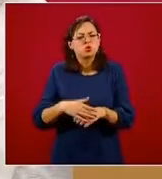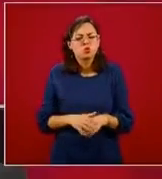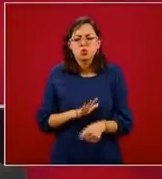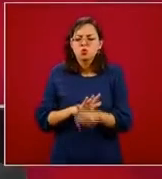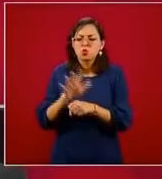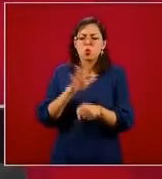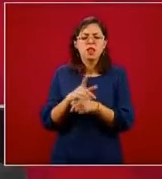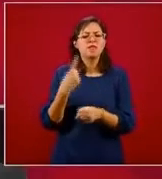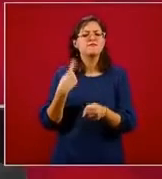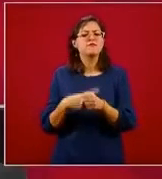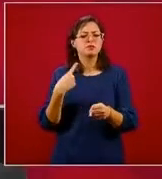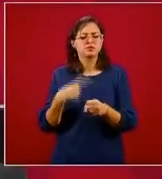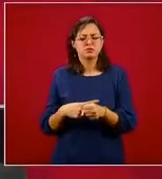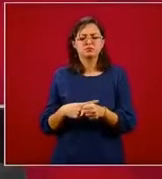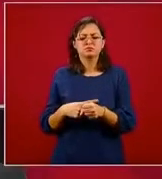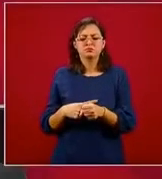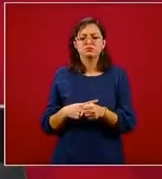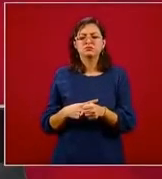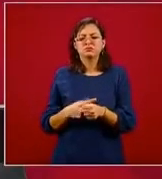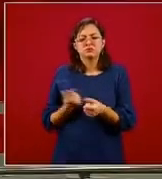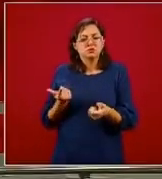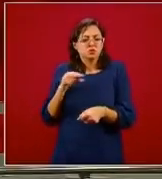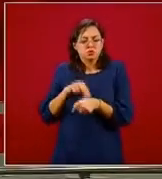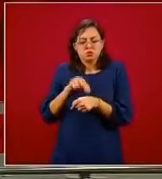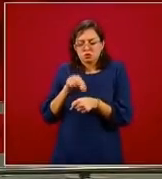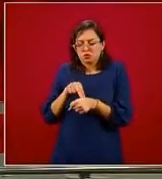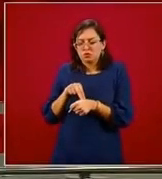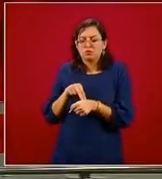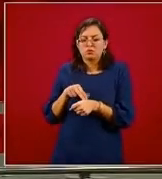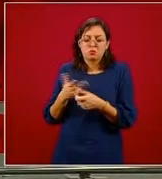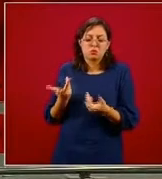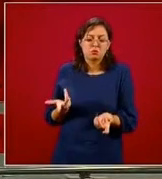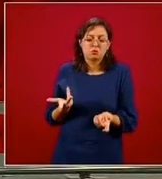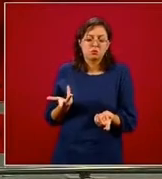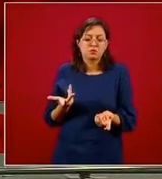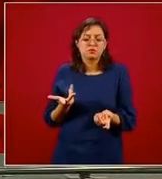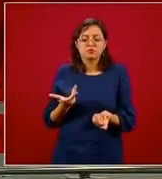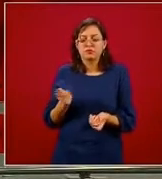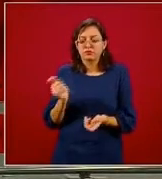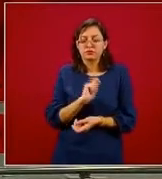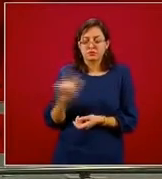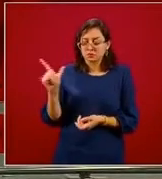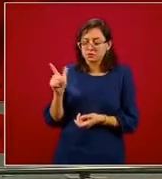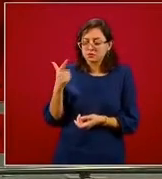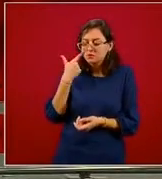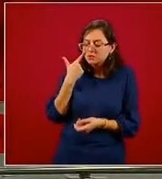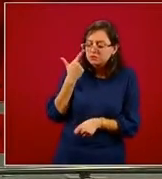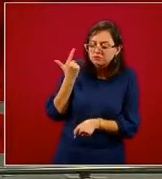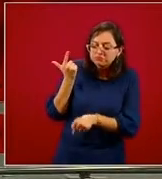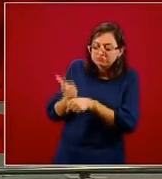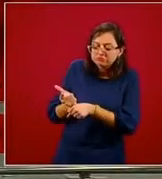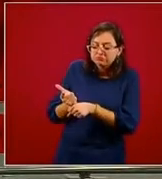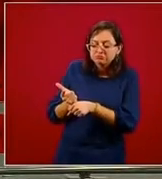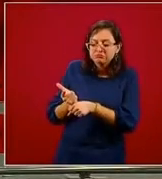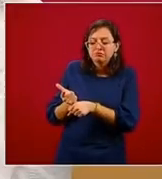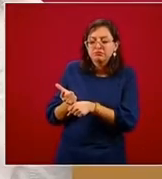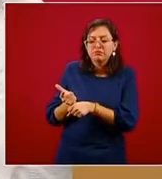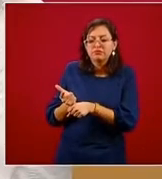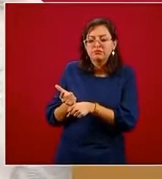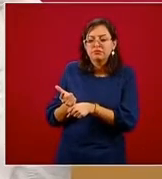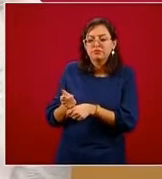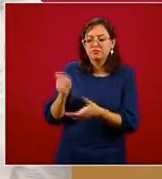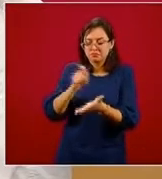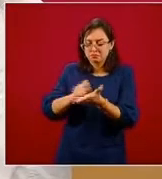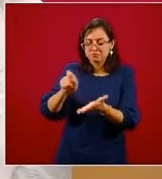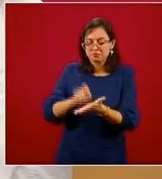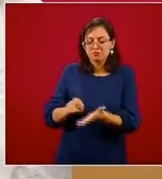de lo que there's la a persona suspect certificante, diagnosis habitualmente una from the persona person, the profesionista de la salud, certifying doctor, usually a health professional,